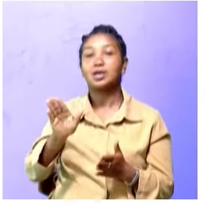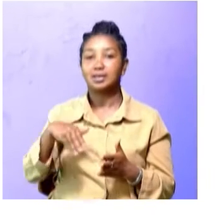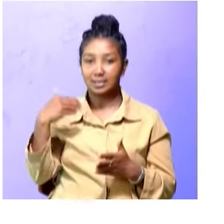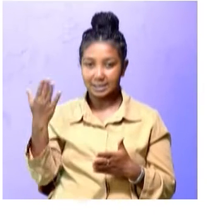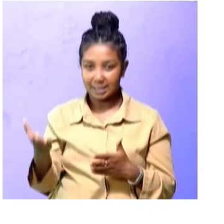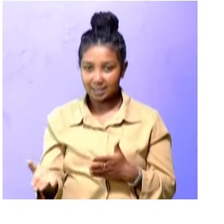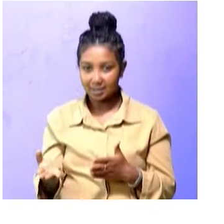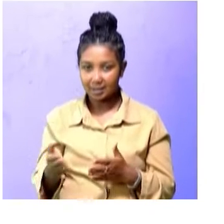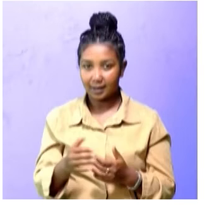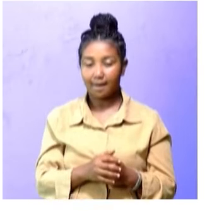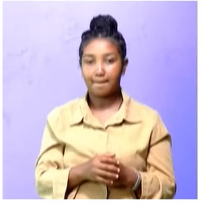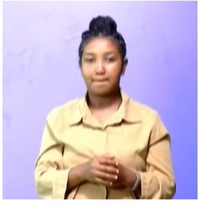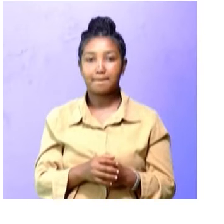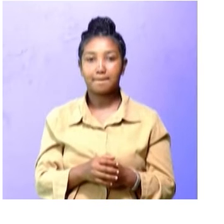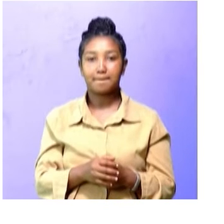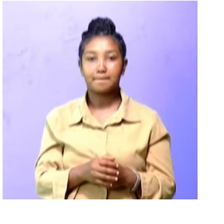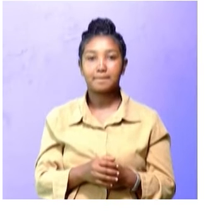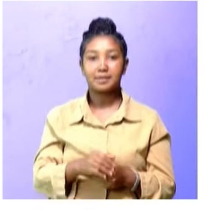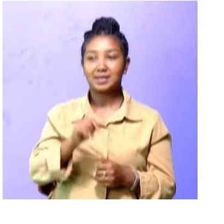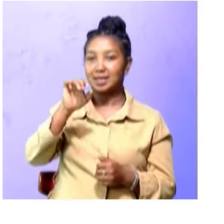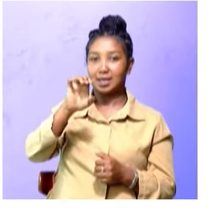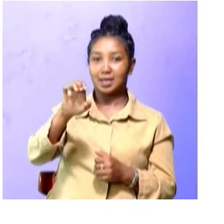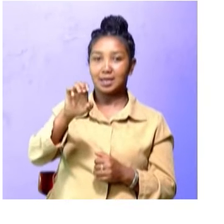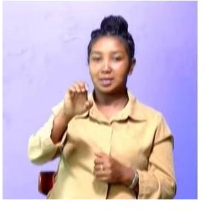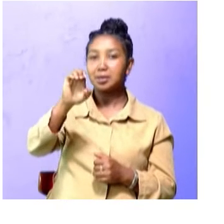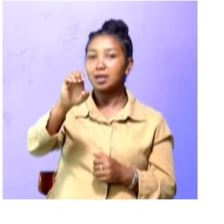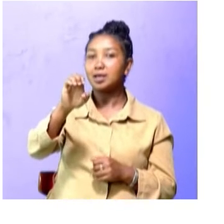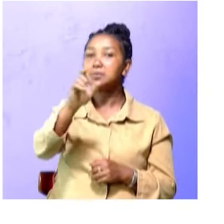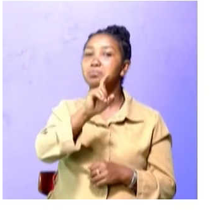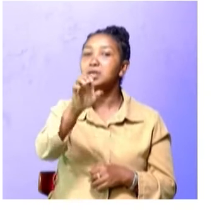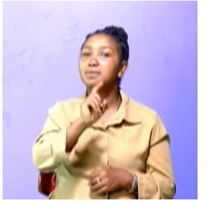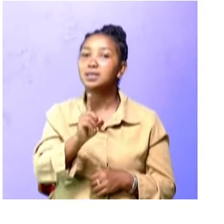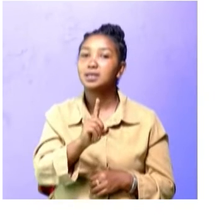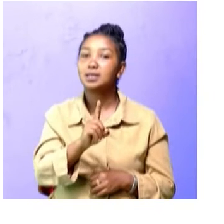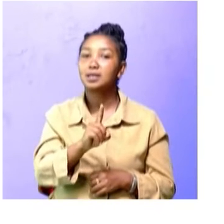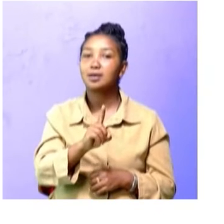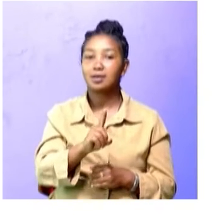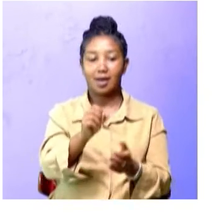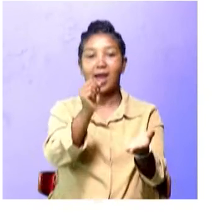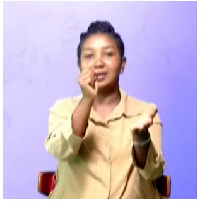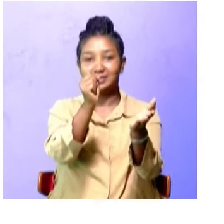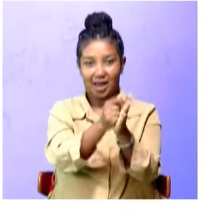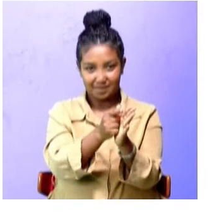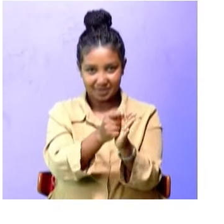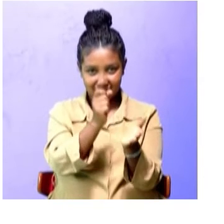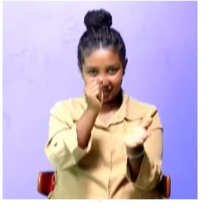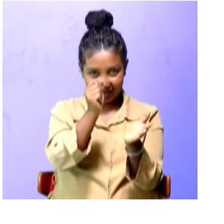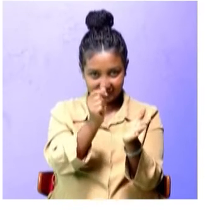And the other one is what? E. E means what? Example.